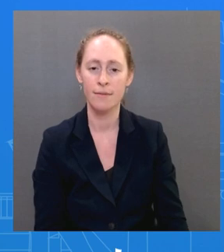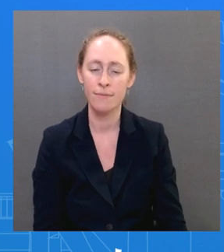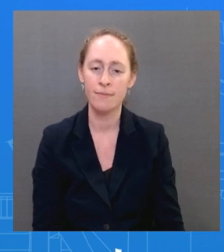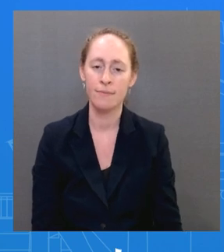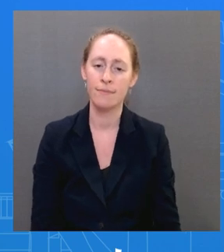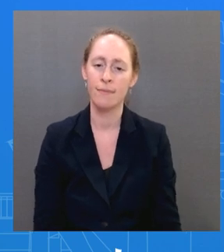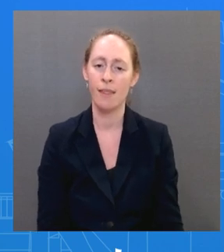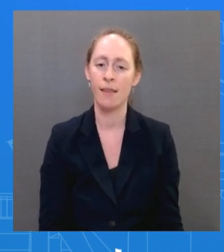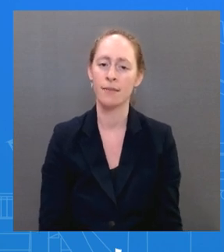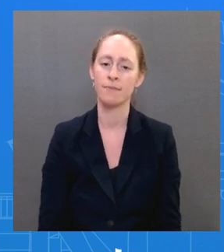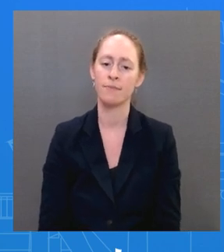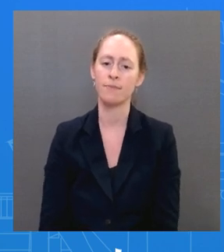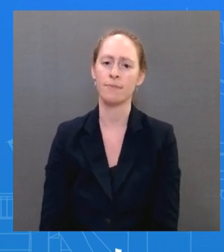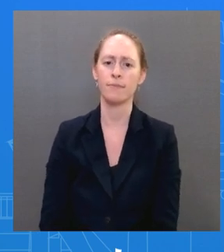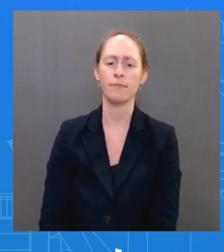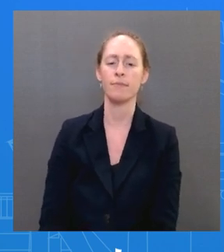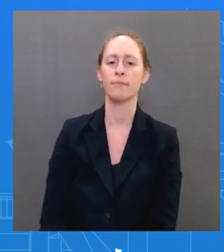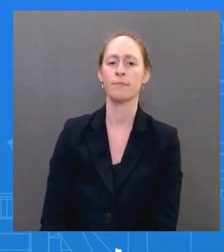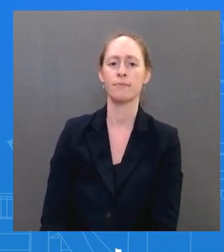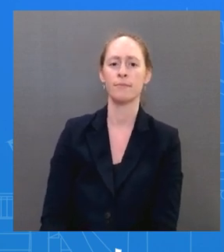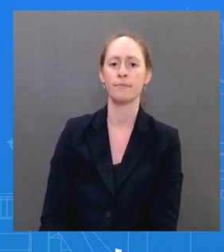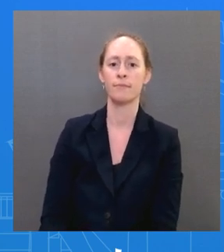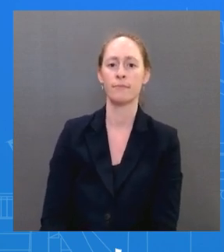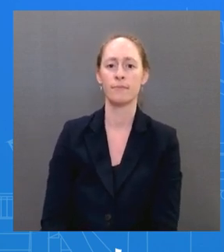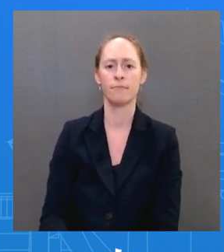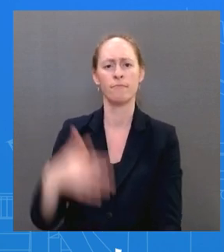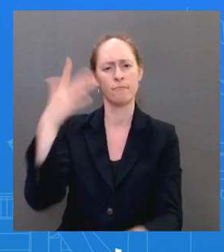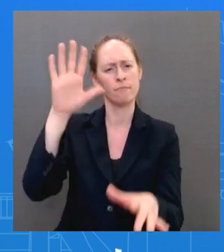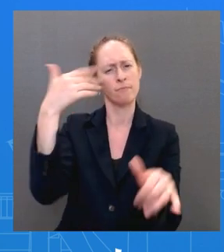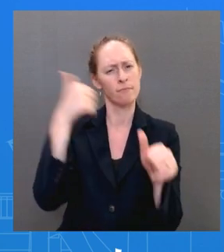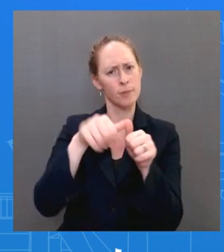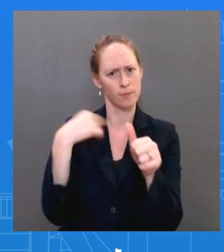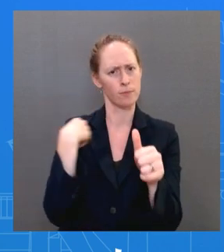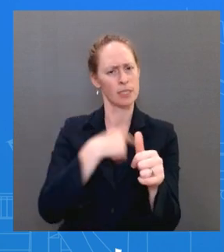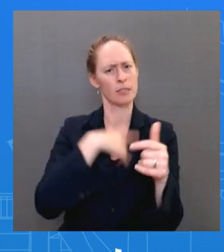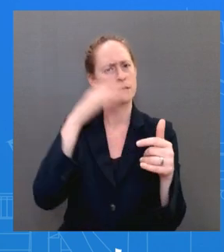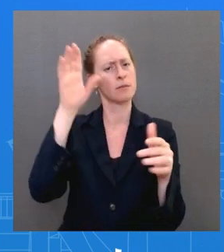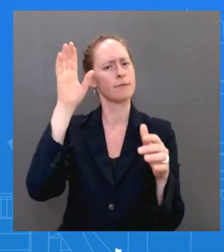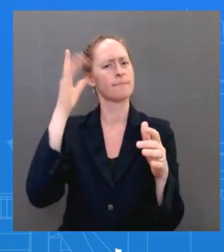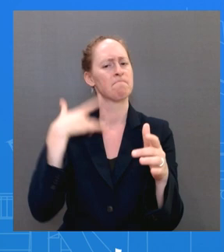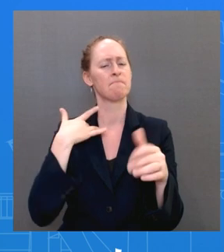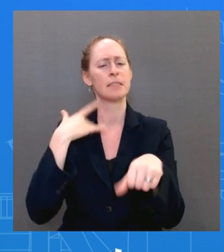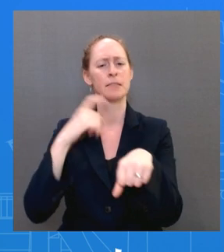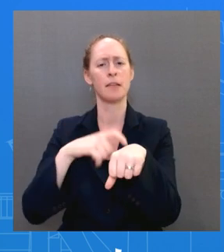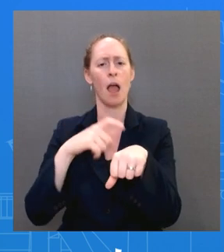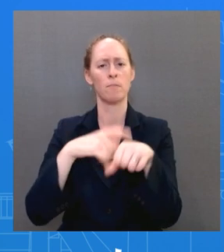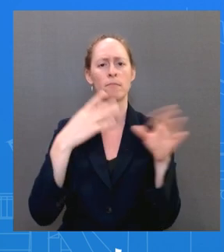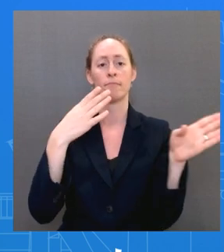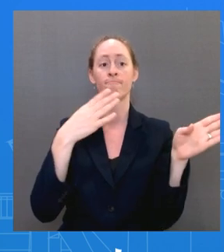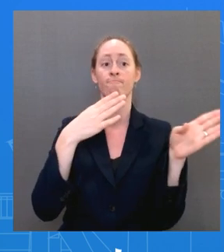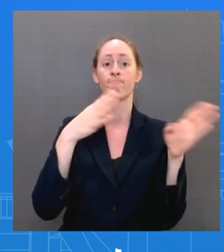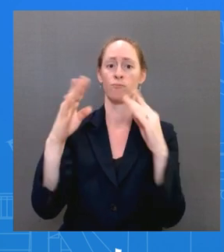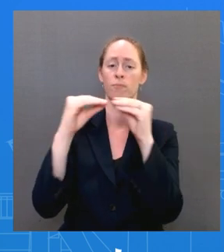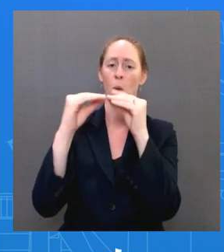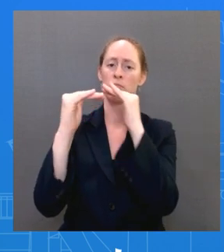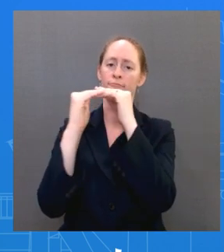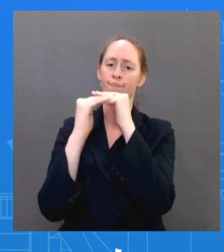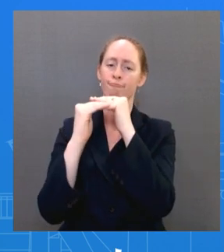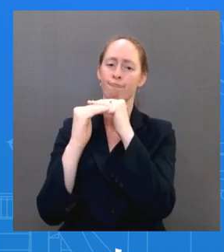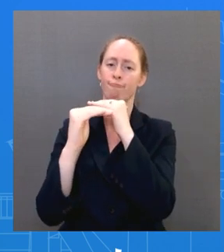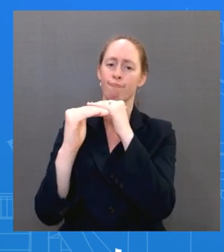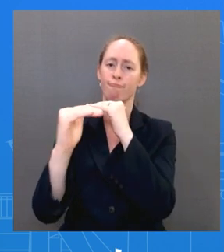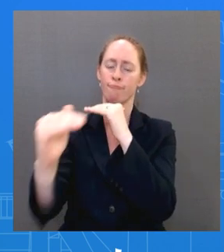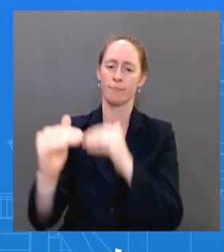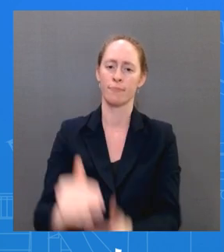And so to your point about the job growth there, this is what we have been kind of stating for the past several months. Look, you know, the